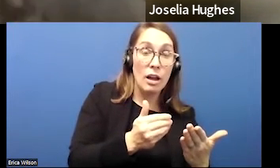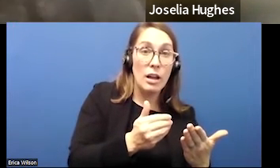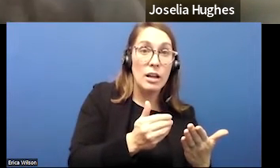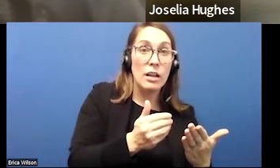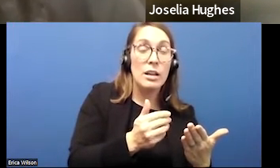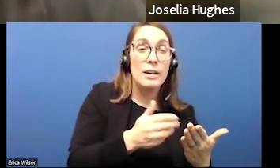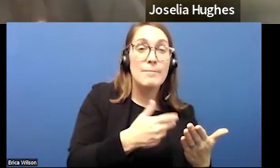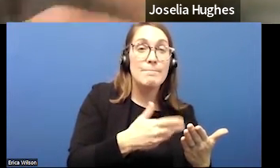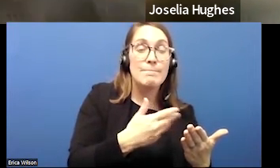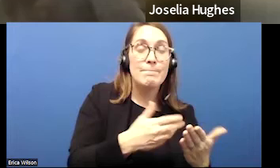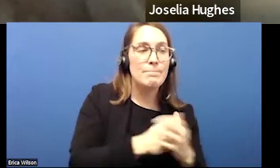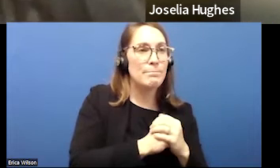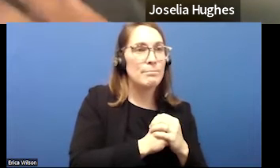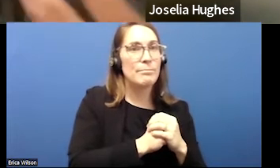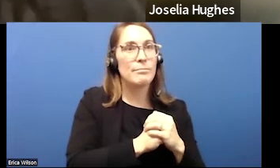get,